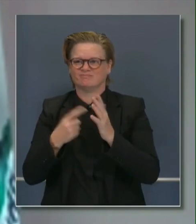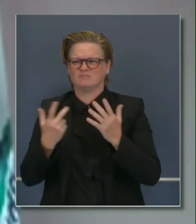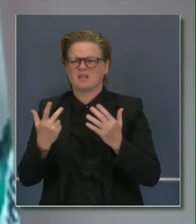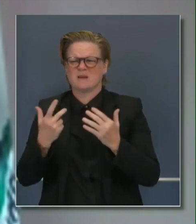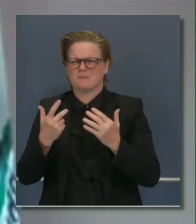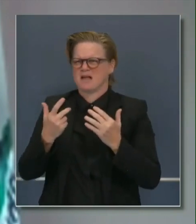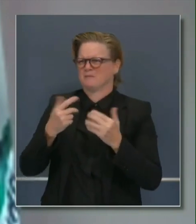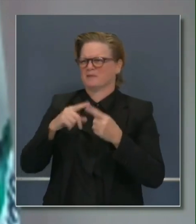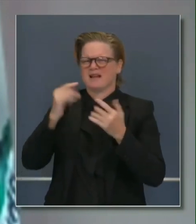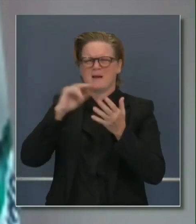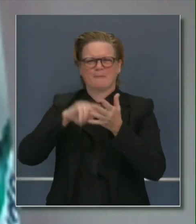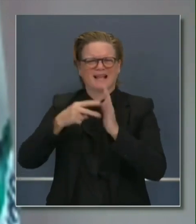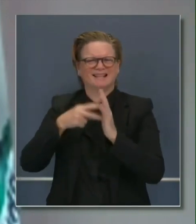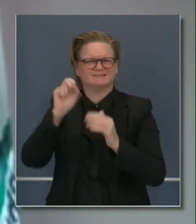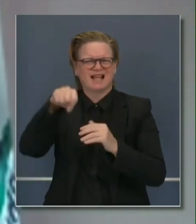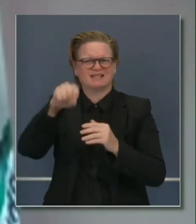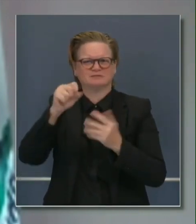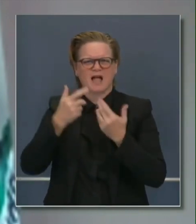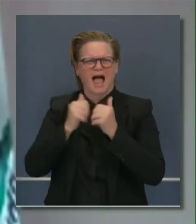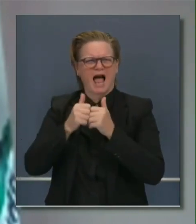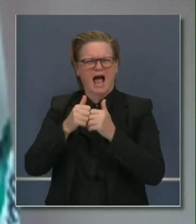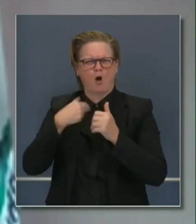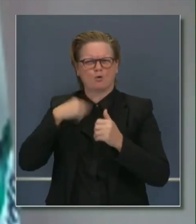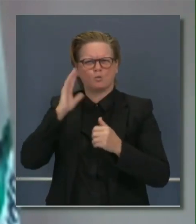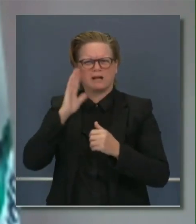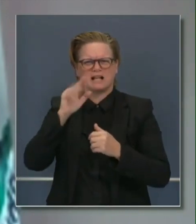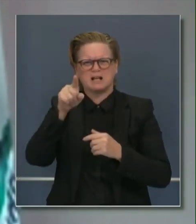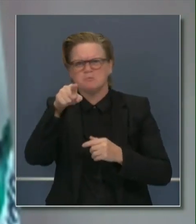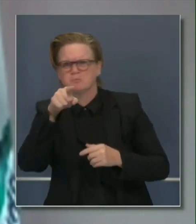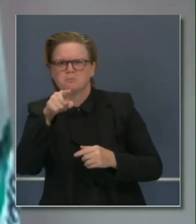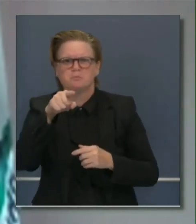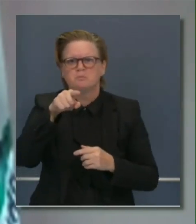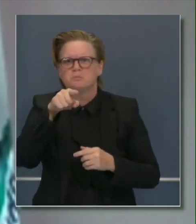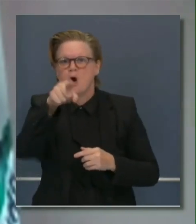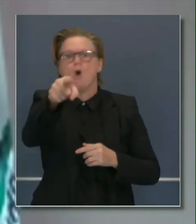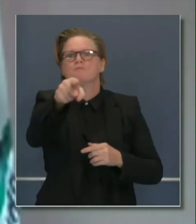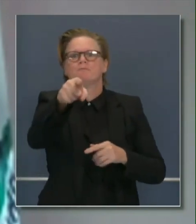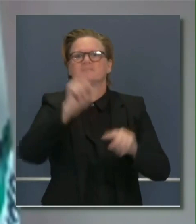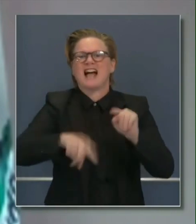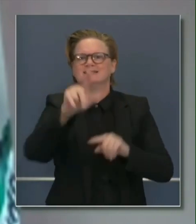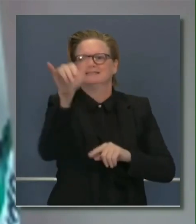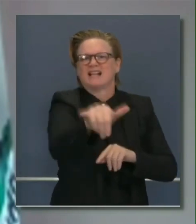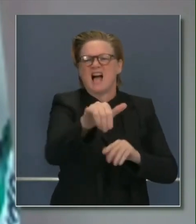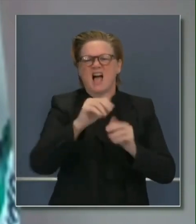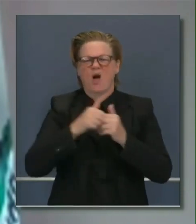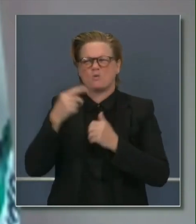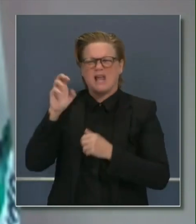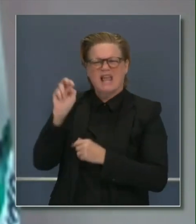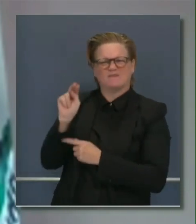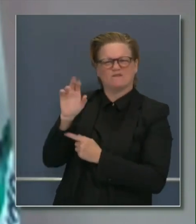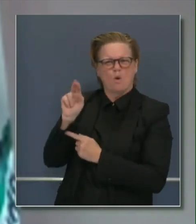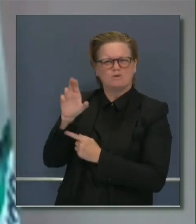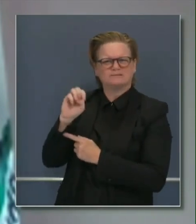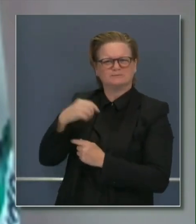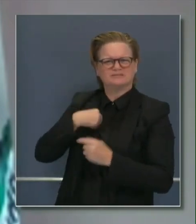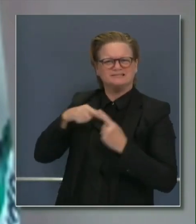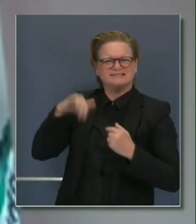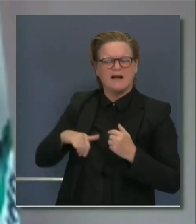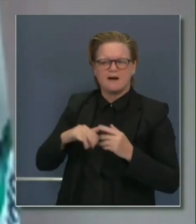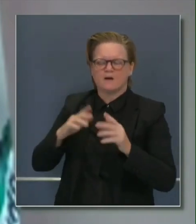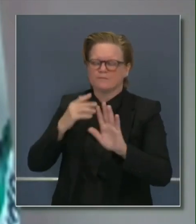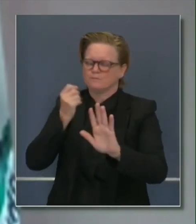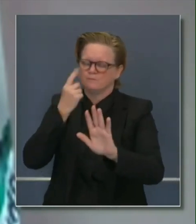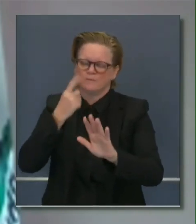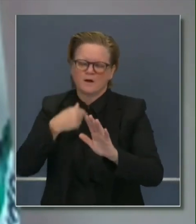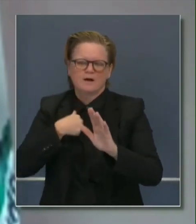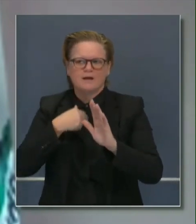Your ground troops are spread thin. That's indeed true, but we believe that really emphasizing that this is what we hope